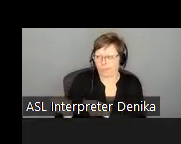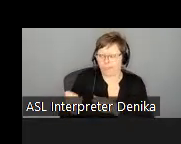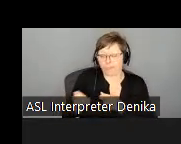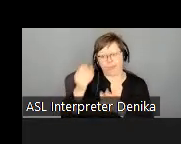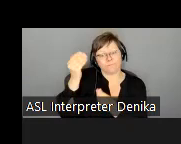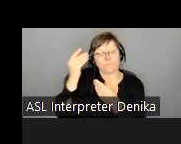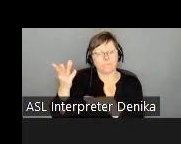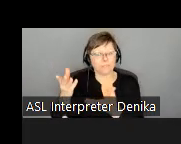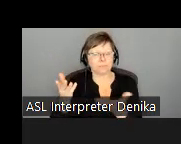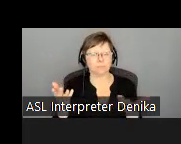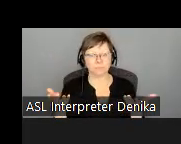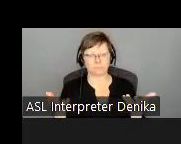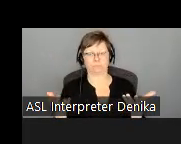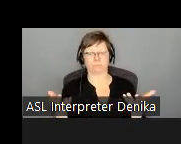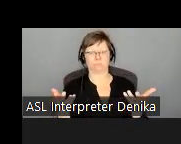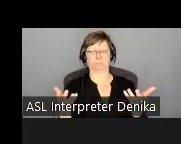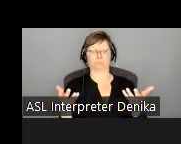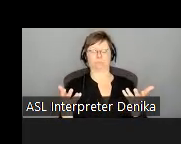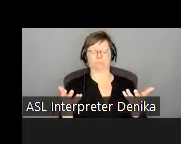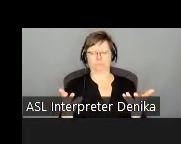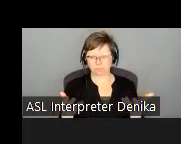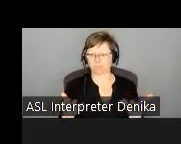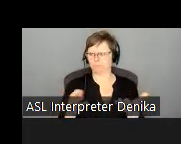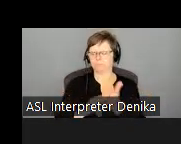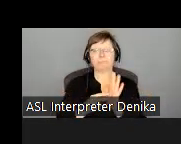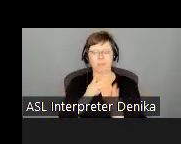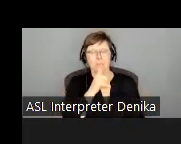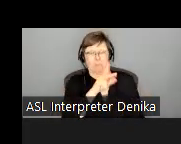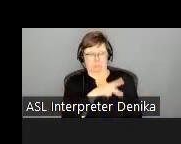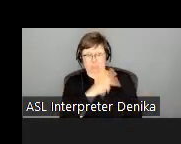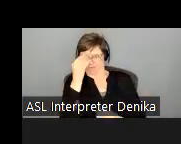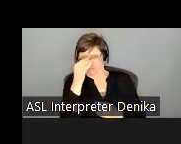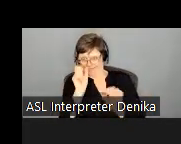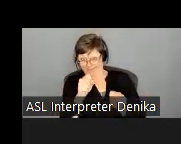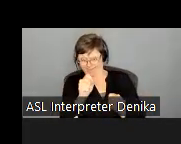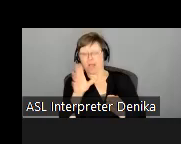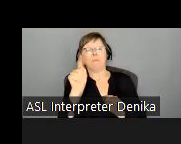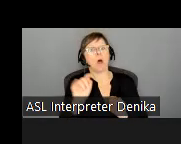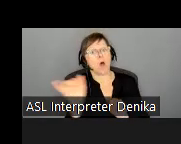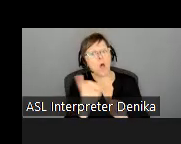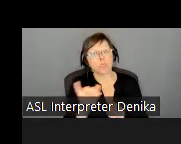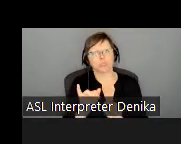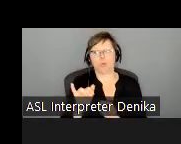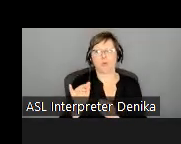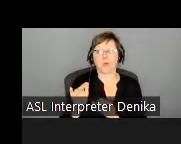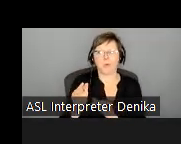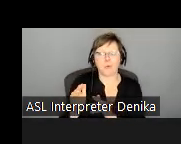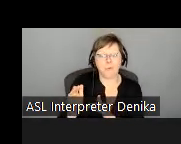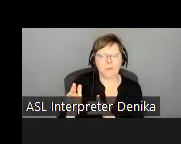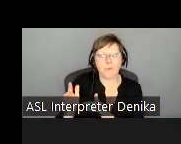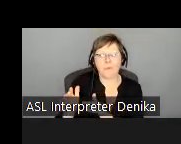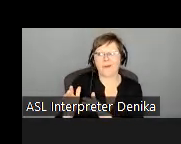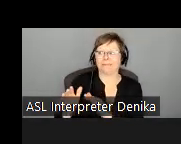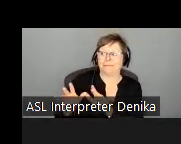If not only getting your personal information that they should not have, they are then seeing how far they can get and asking you to withdraw money and get